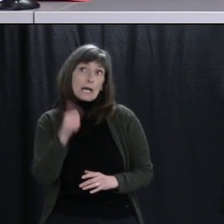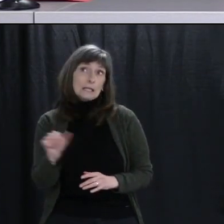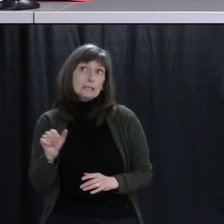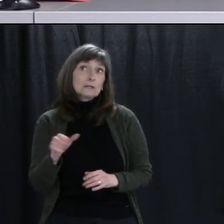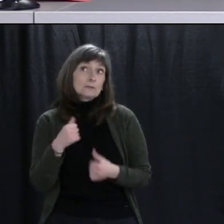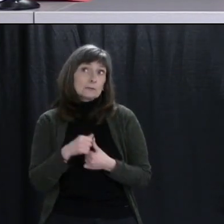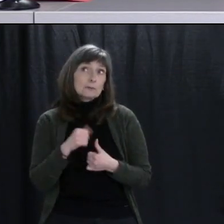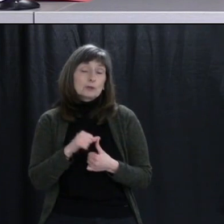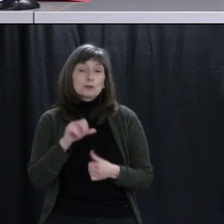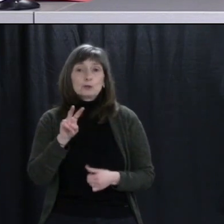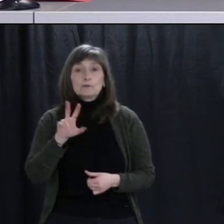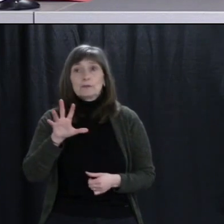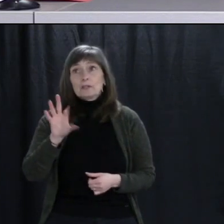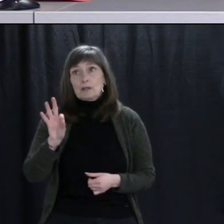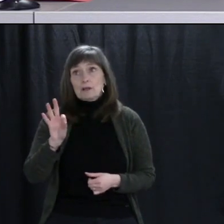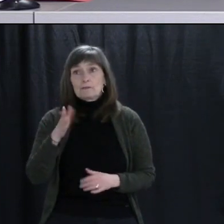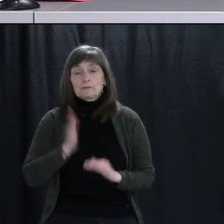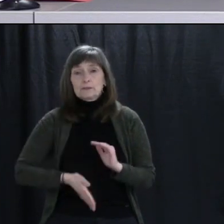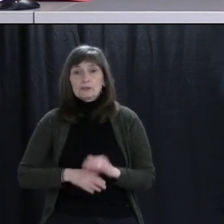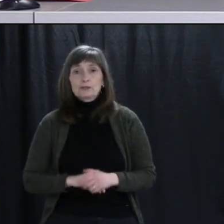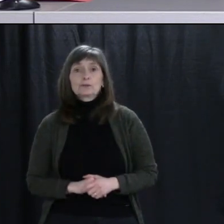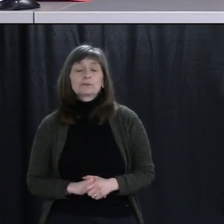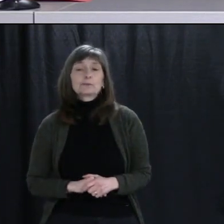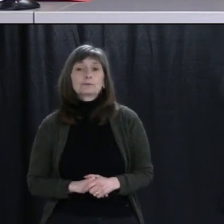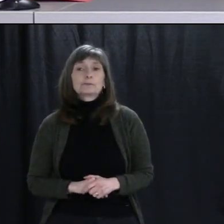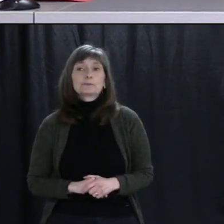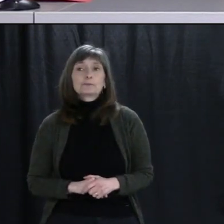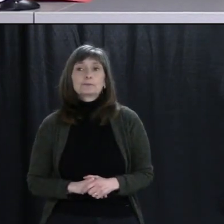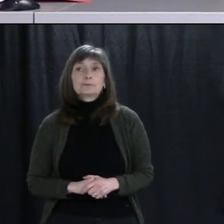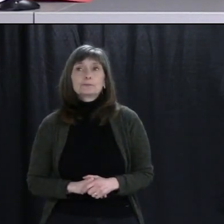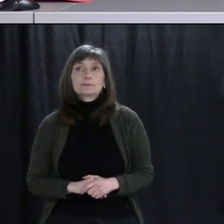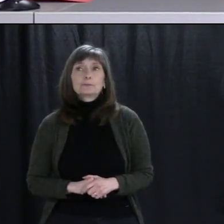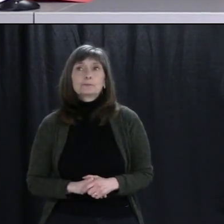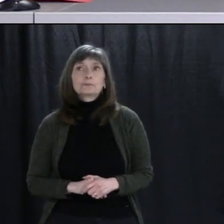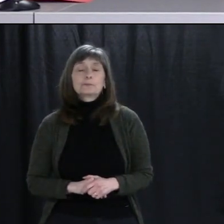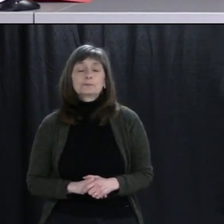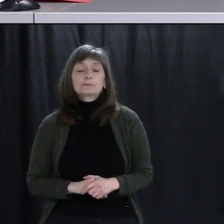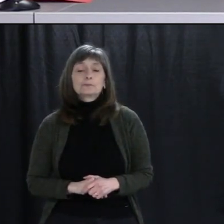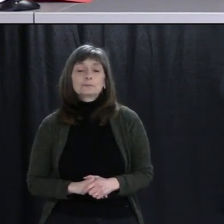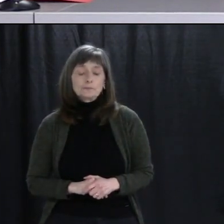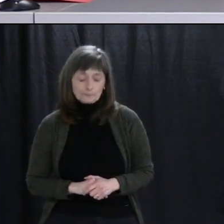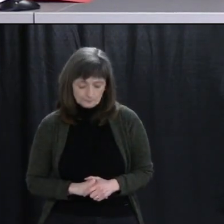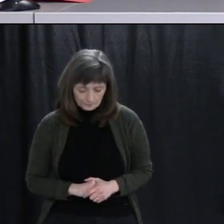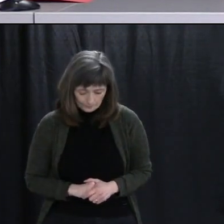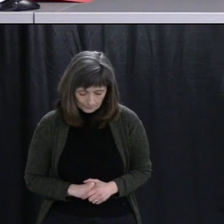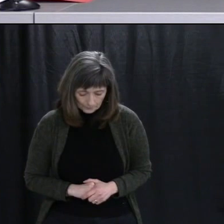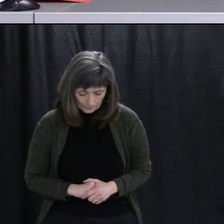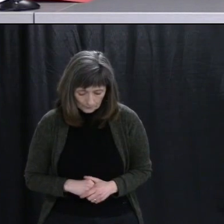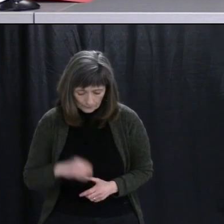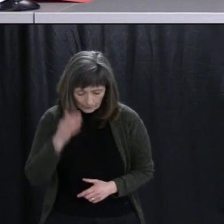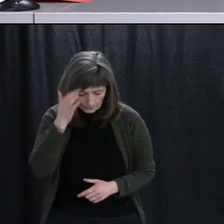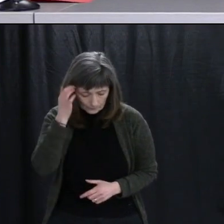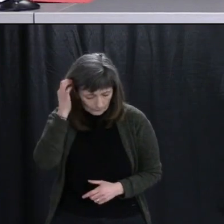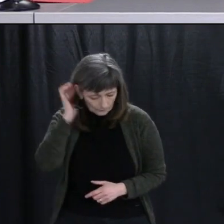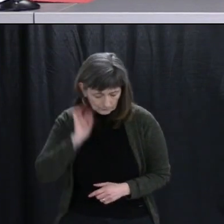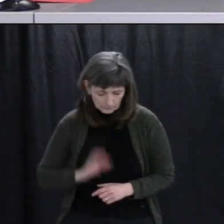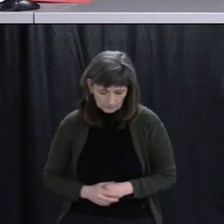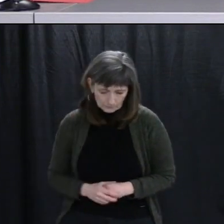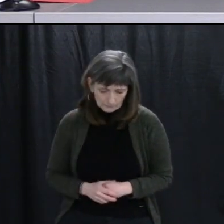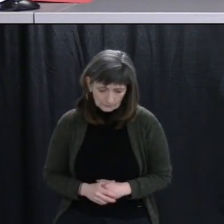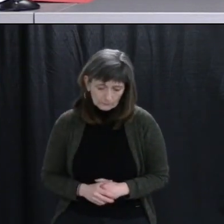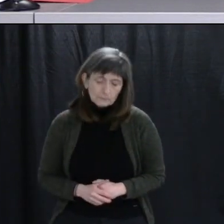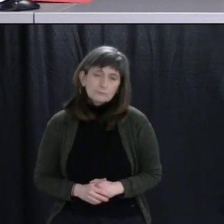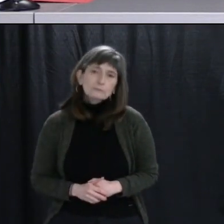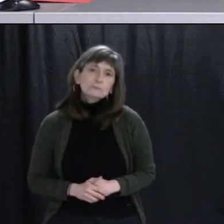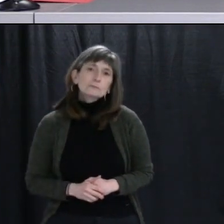2:59 p.m. Thank you. Once again, please press star 1 on your telephone keypad if you have a question. Our